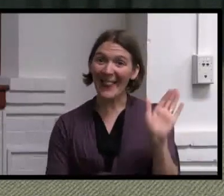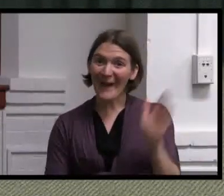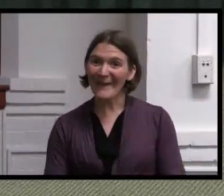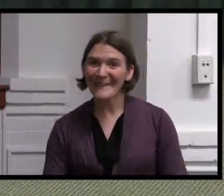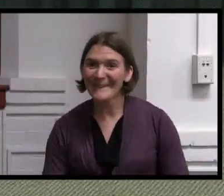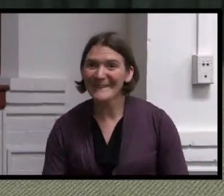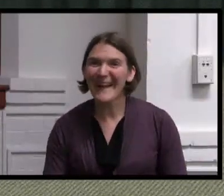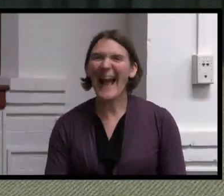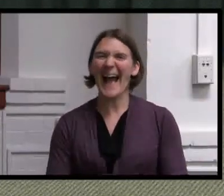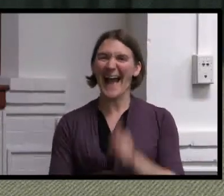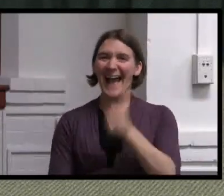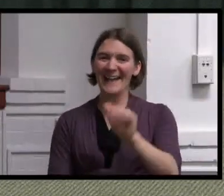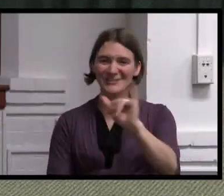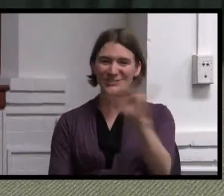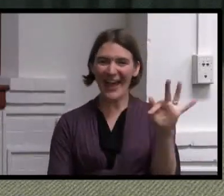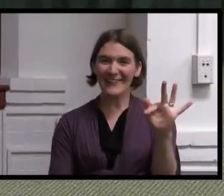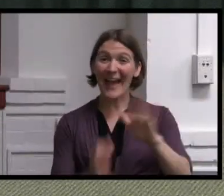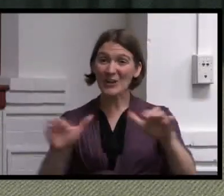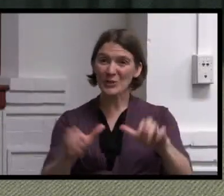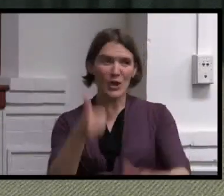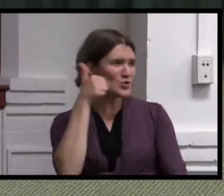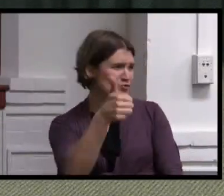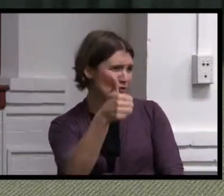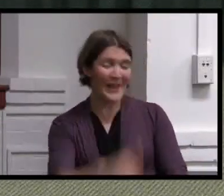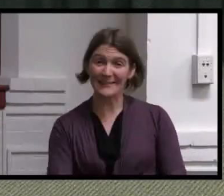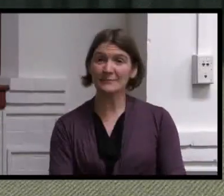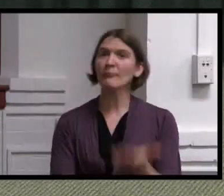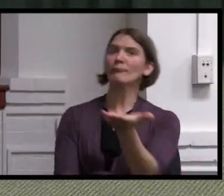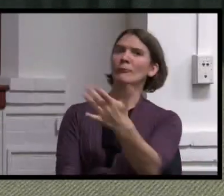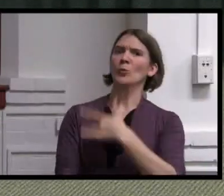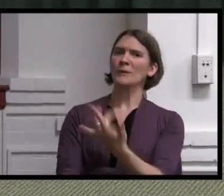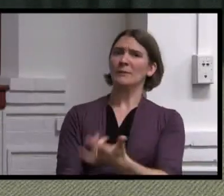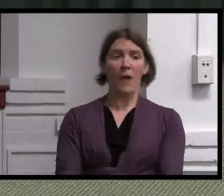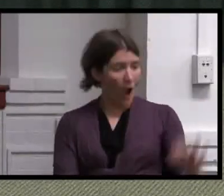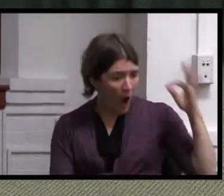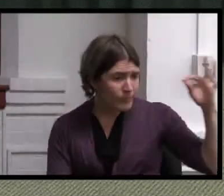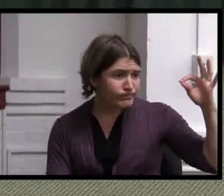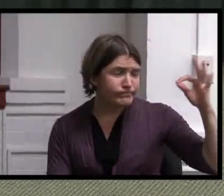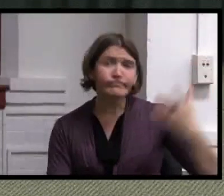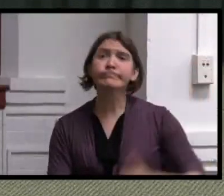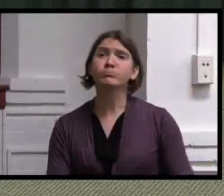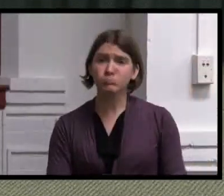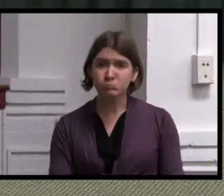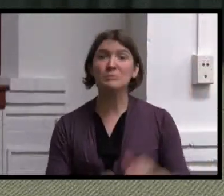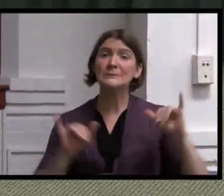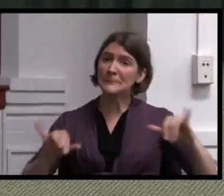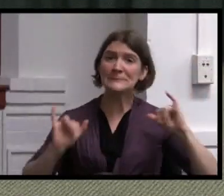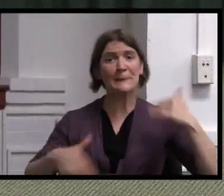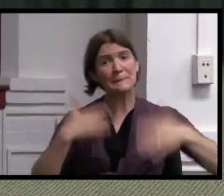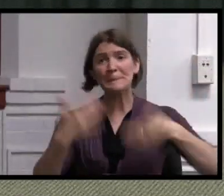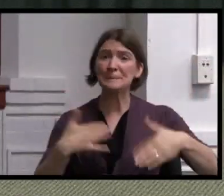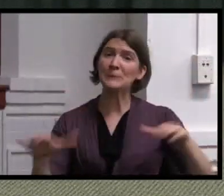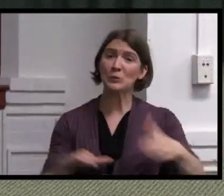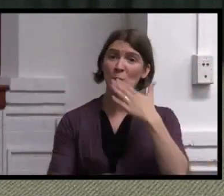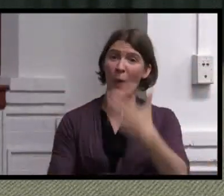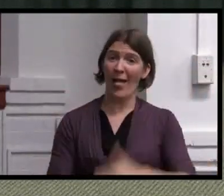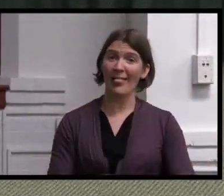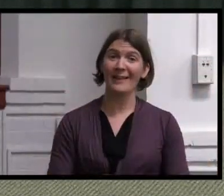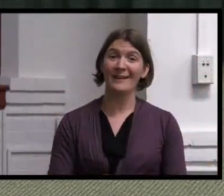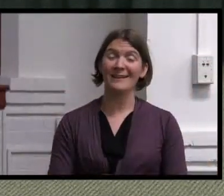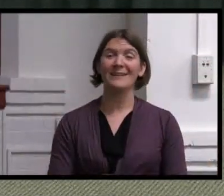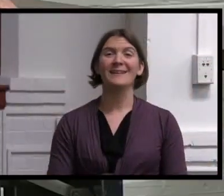Hello. Hey, Jeff. How are you? Great. How are we doing? Doing pretty well. Good. Staying on task, but good, doing pretty well.